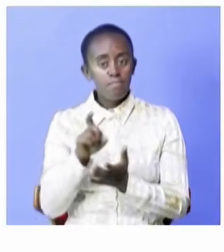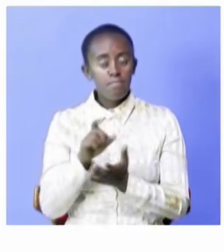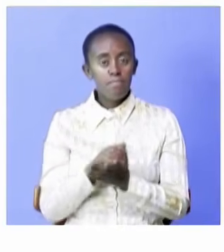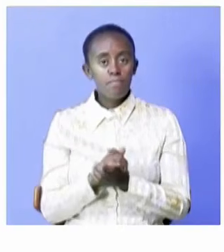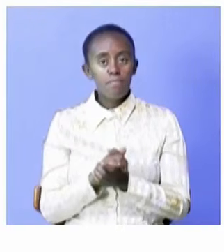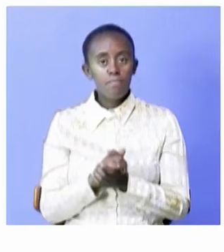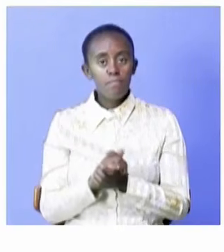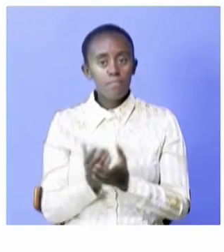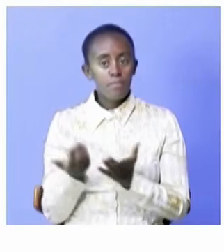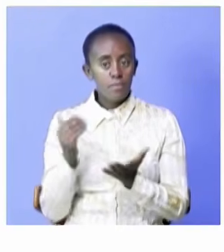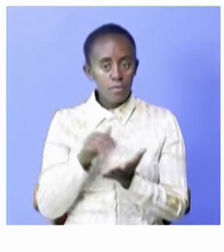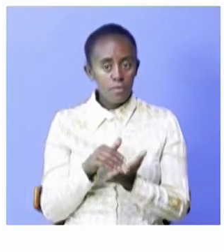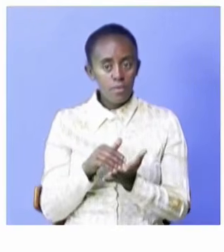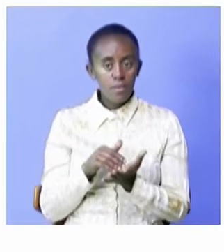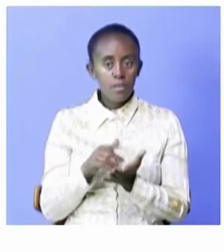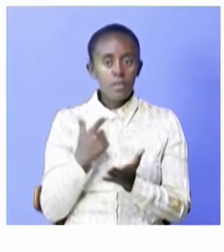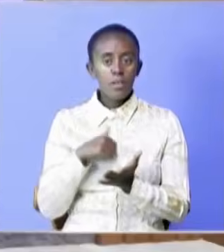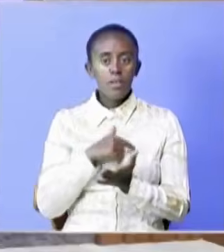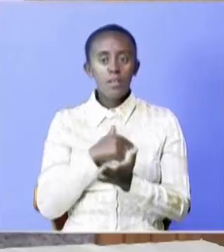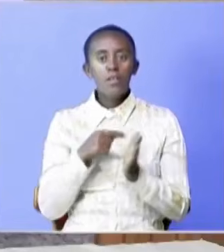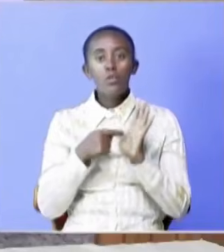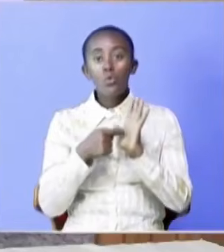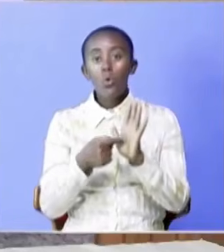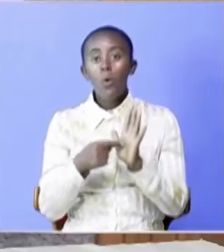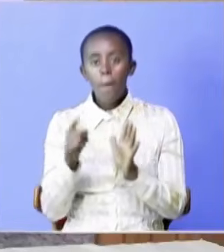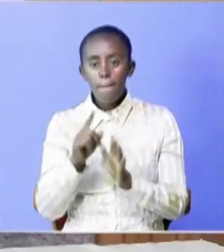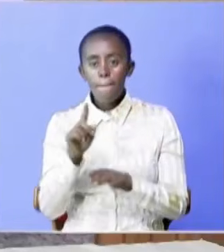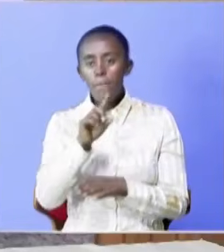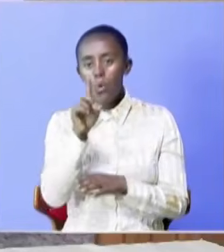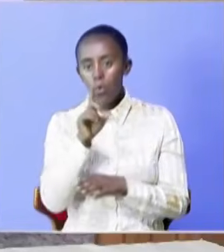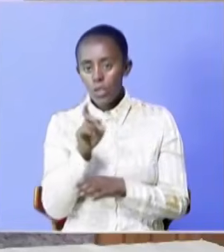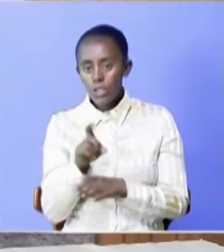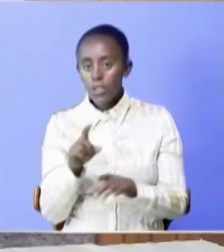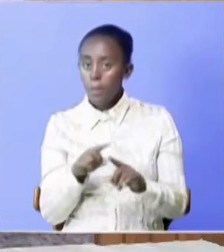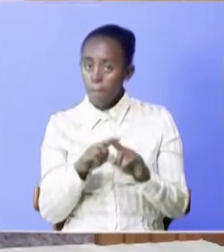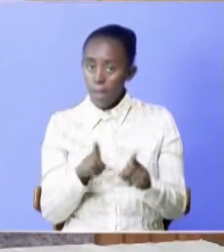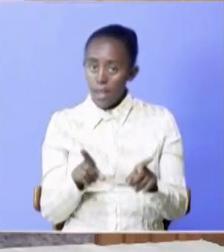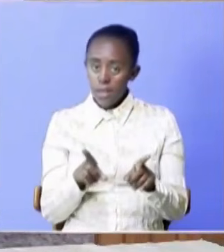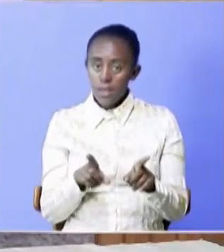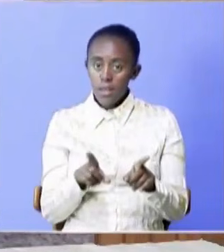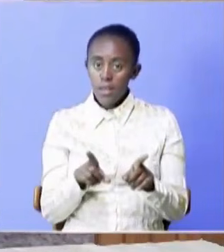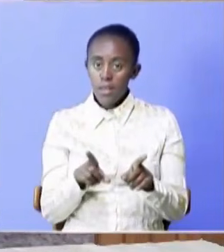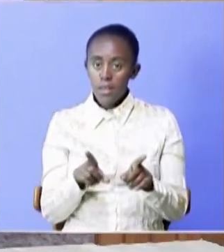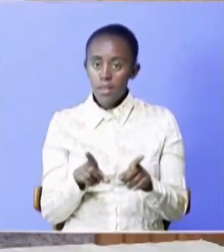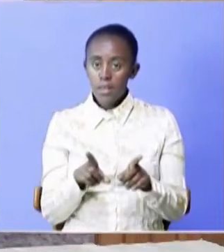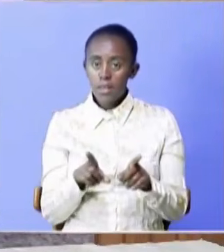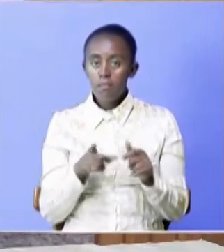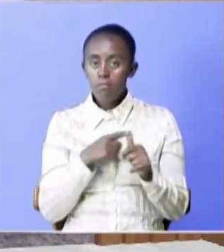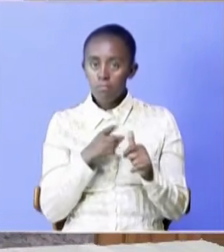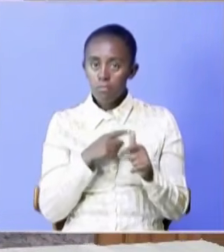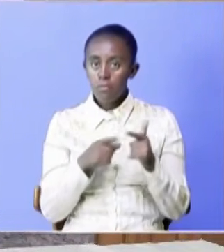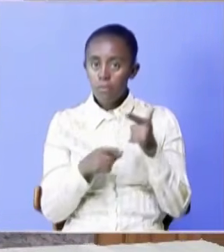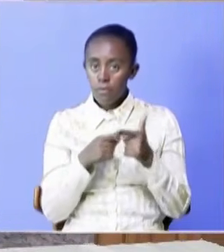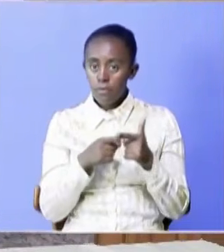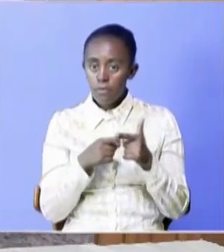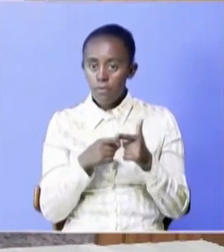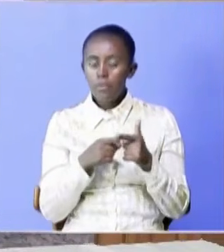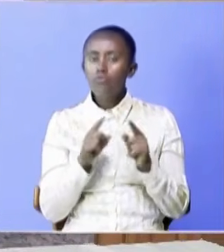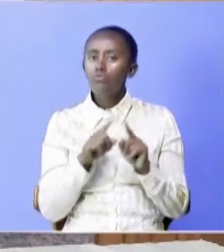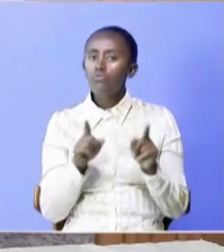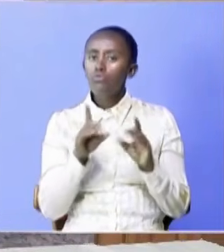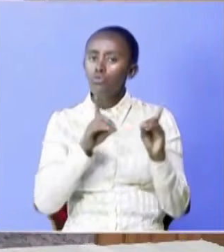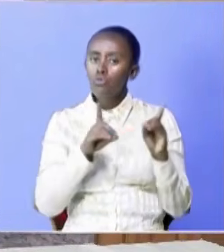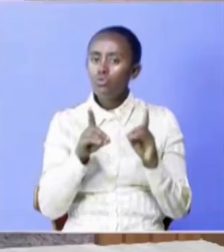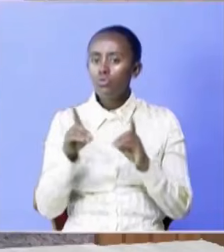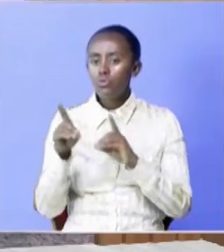So again, we are showing what? Question, but. And from the first and the second, what is the difference?